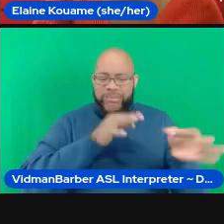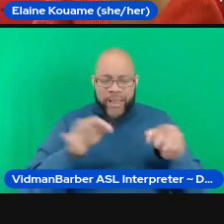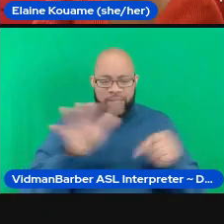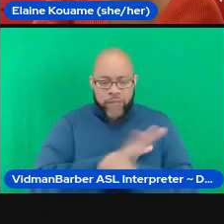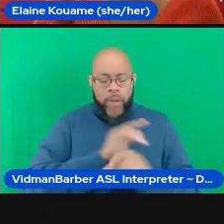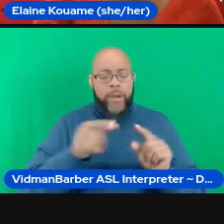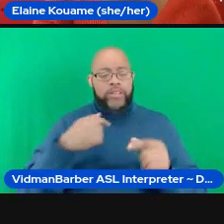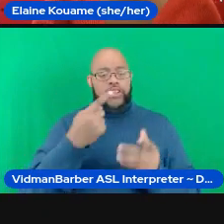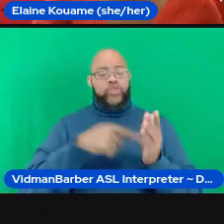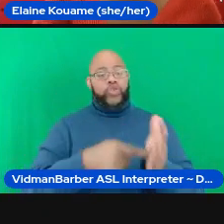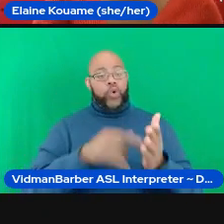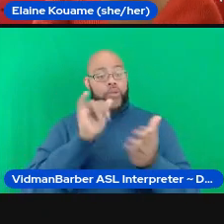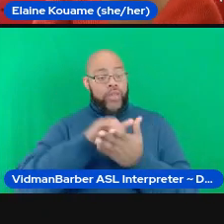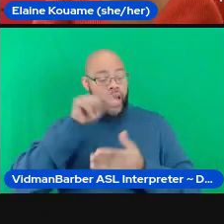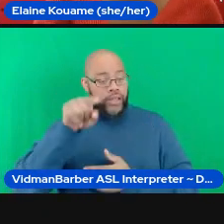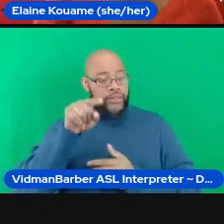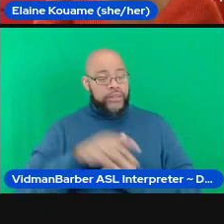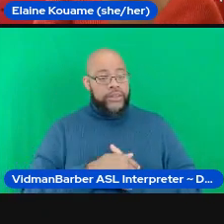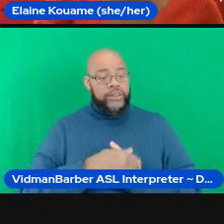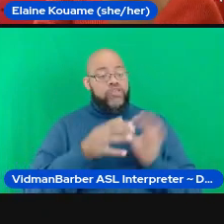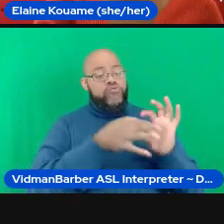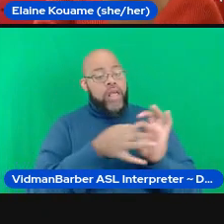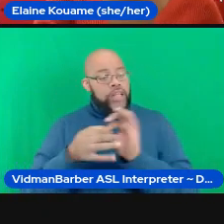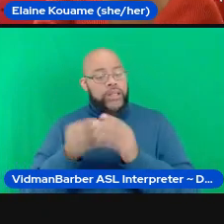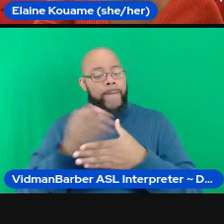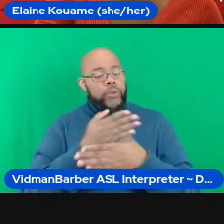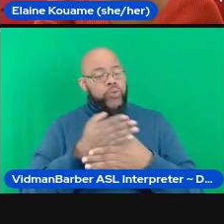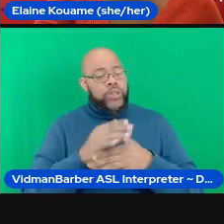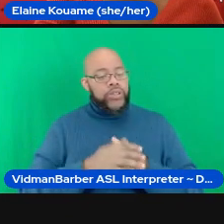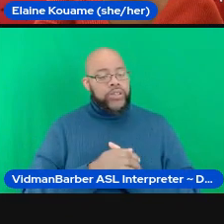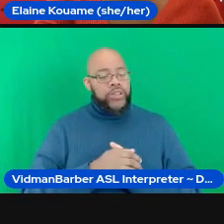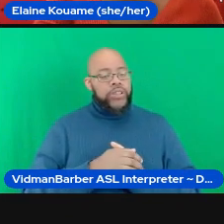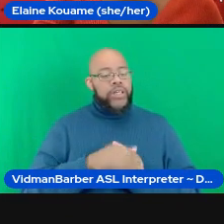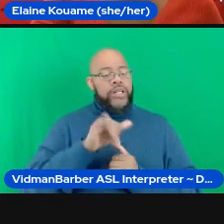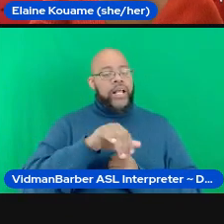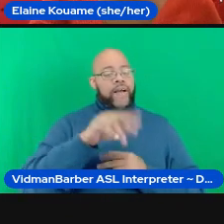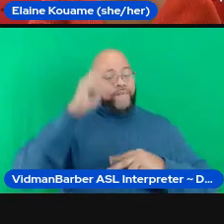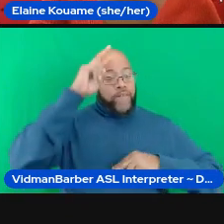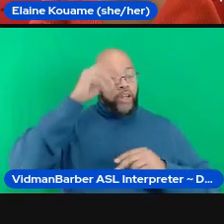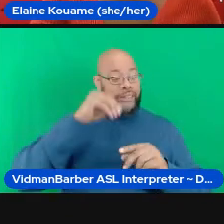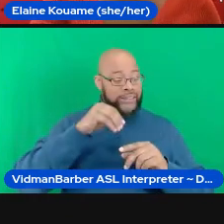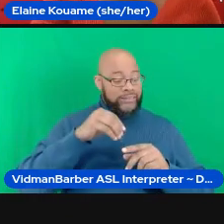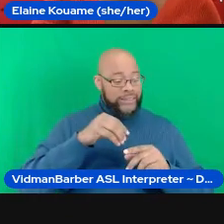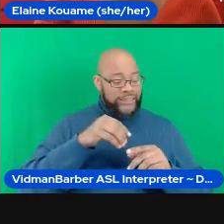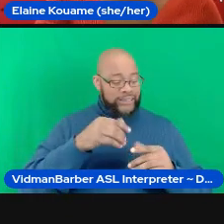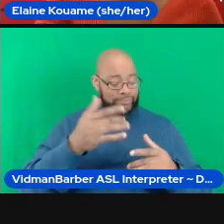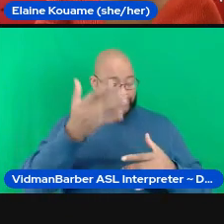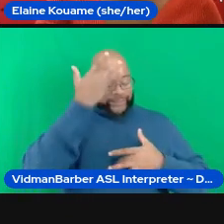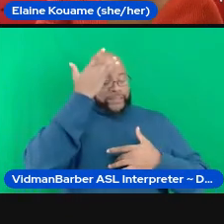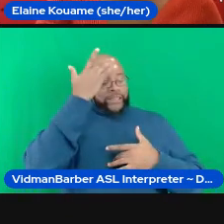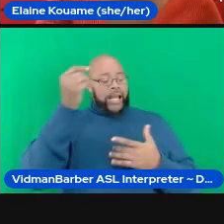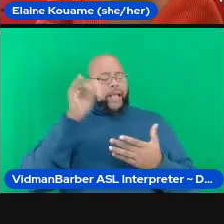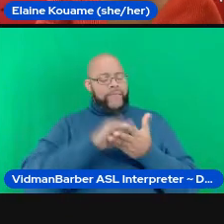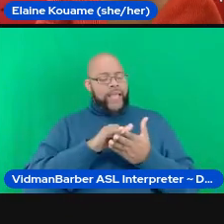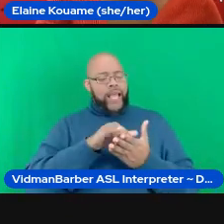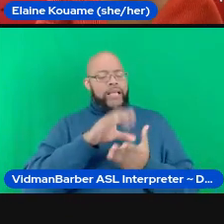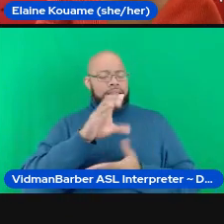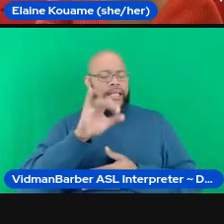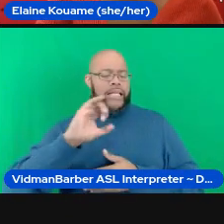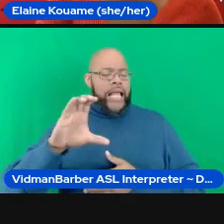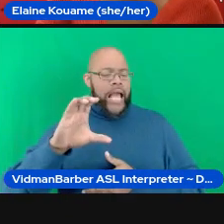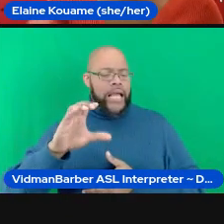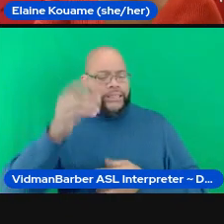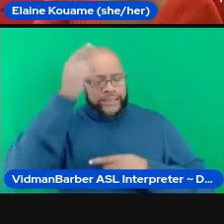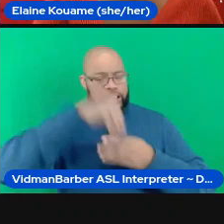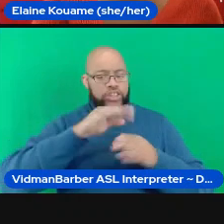humans showing correlation between rotavirus infection and an increased risk of celiac disease in